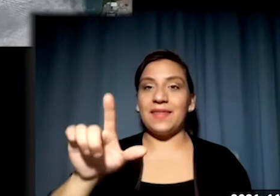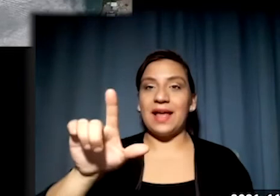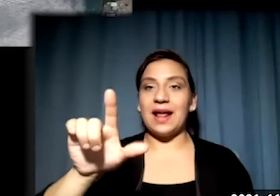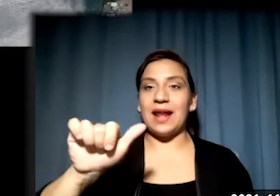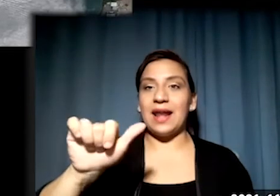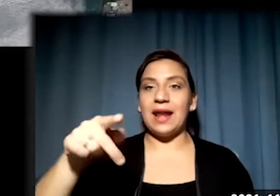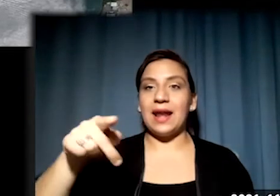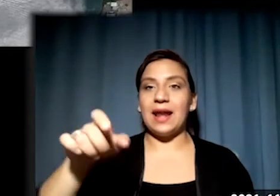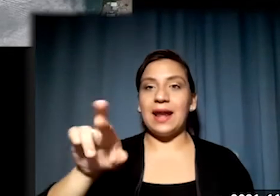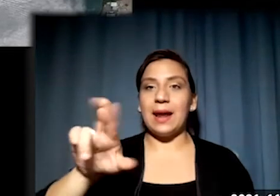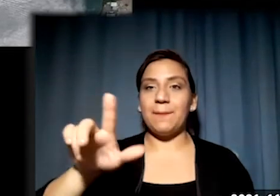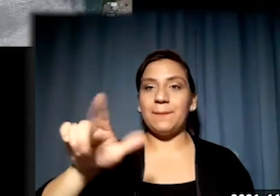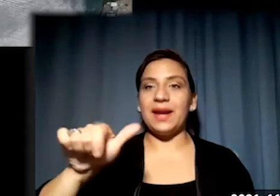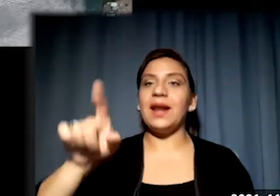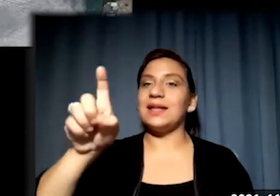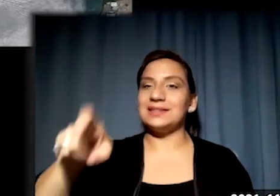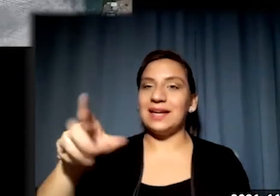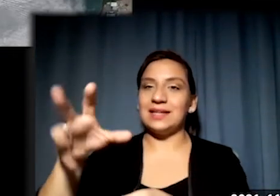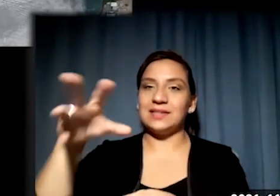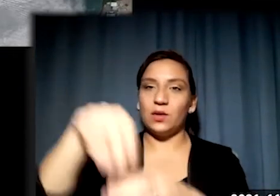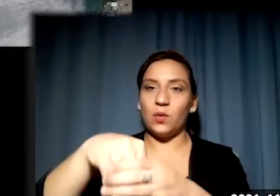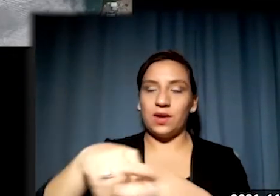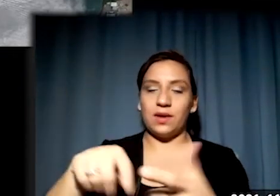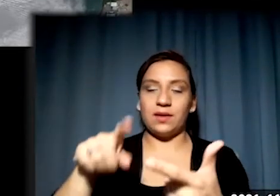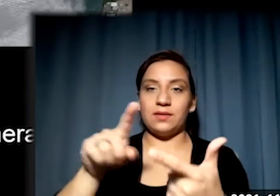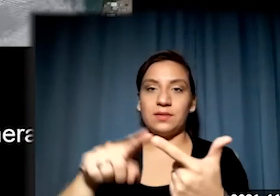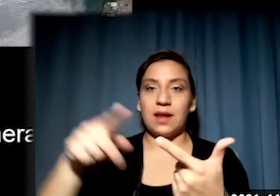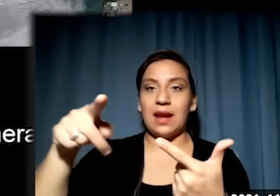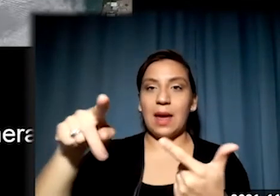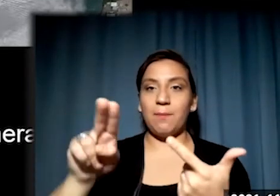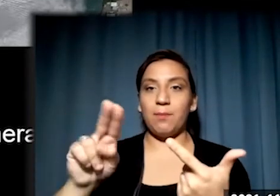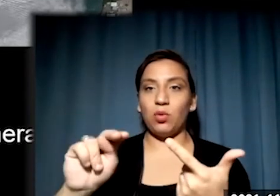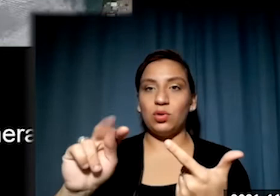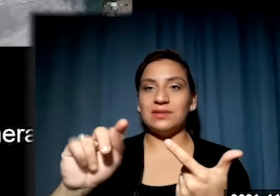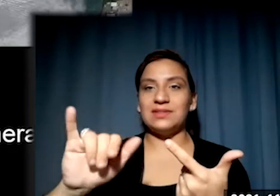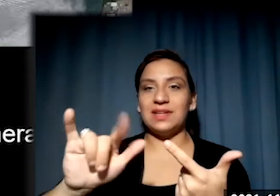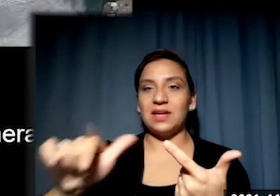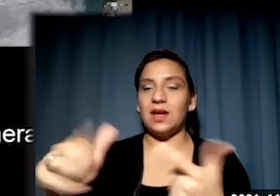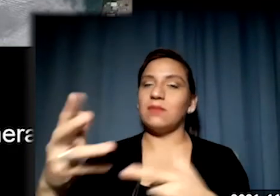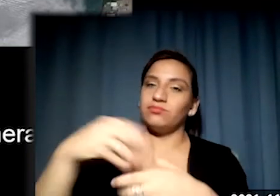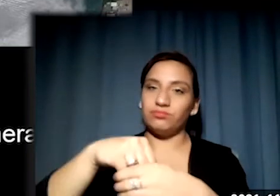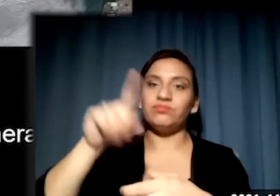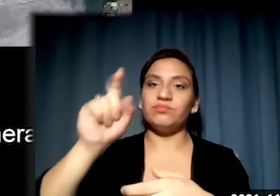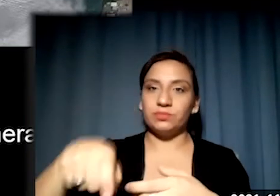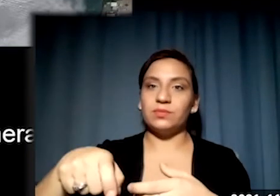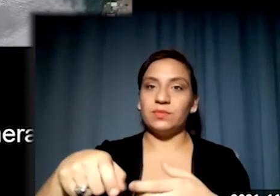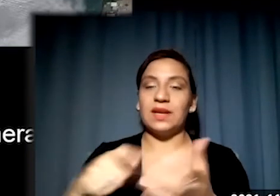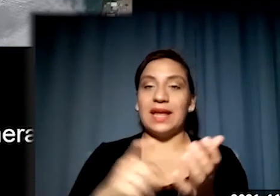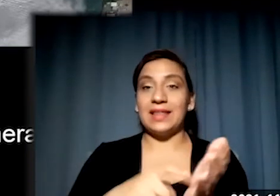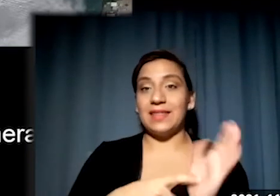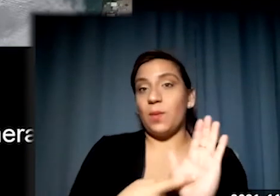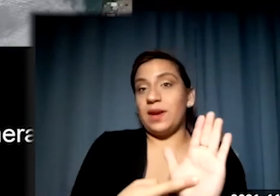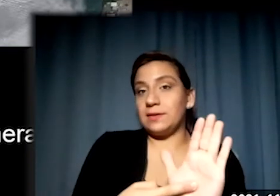area. So this nomination kind of languished in there, but it was declared, the Old San Juan